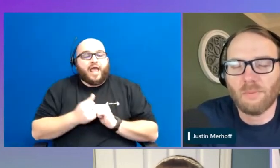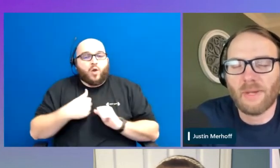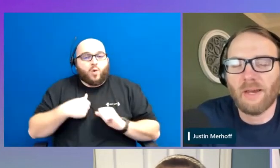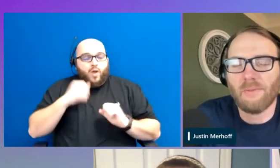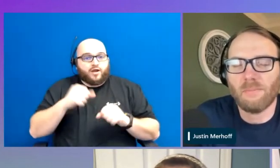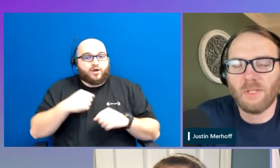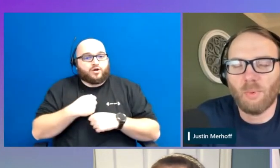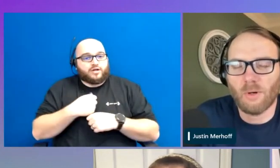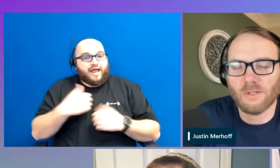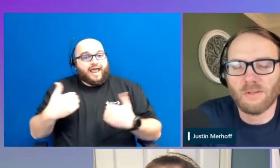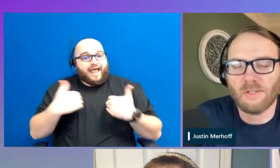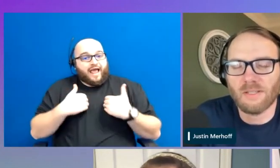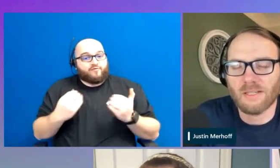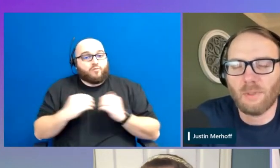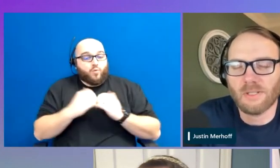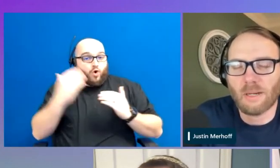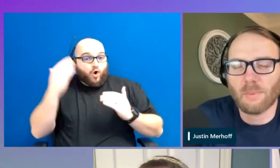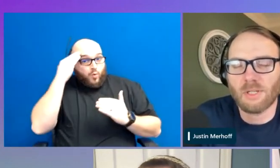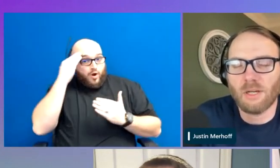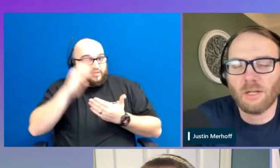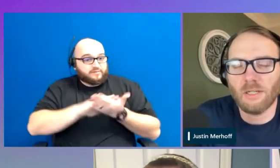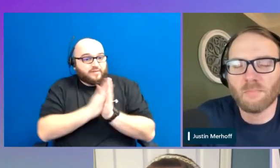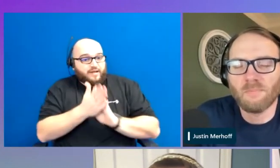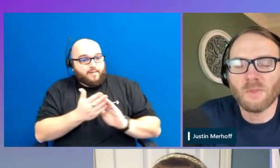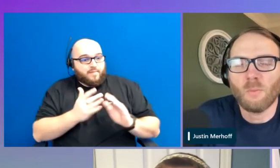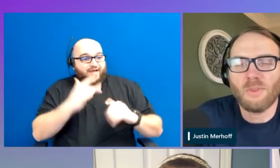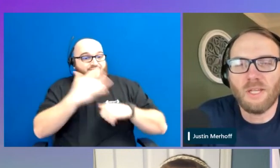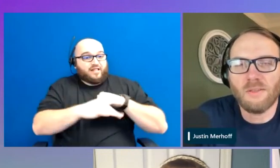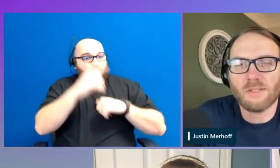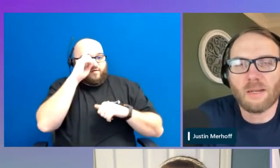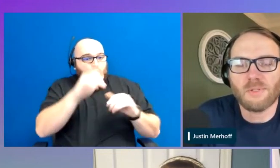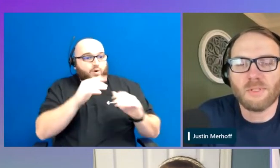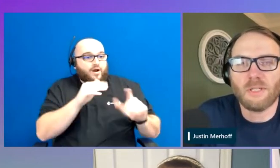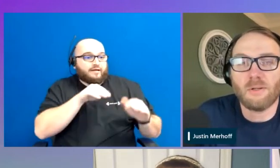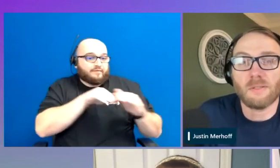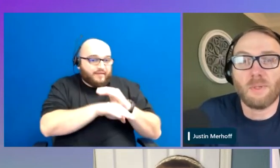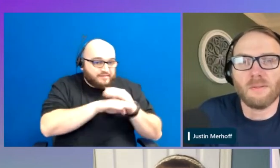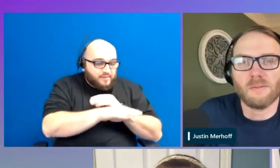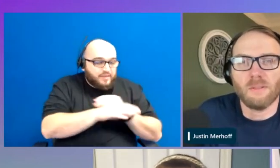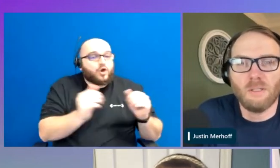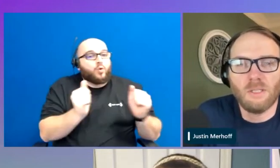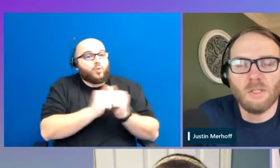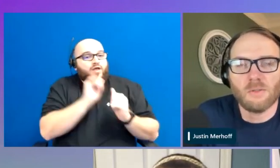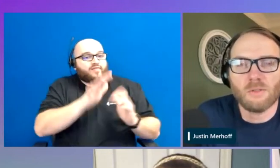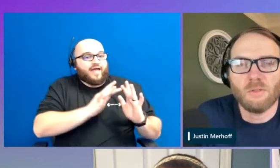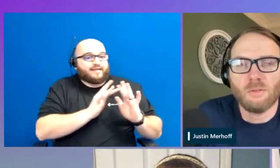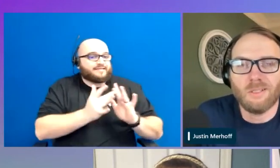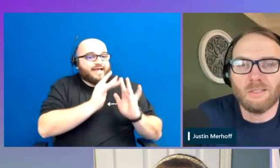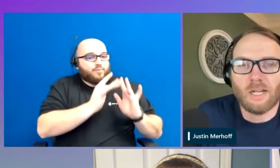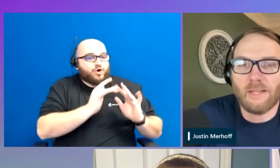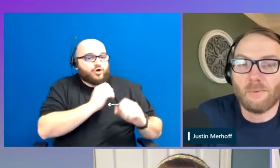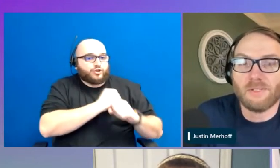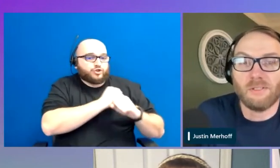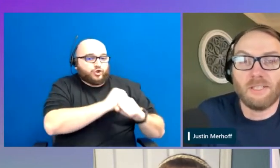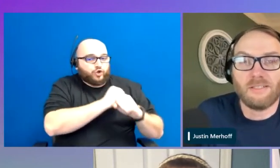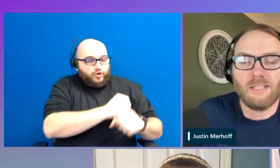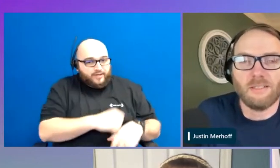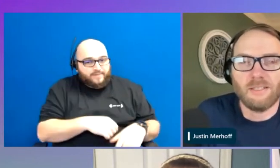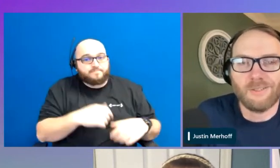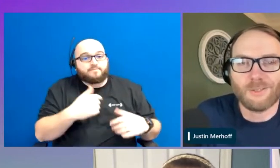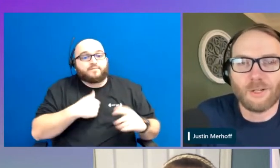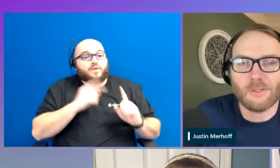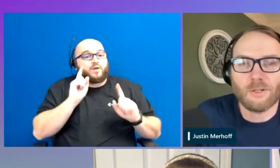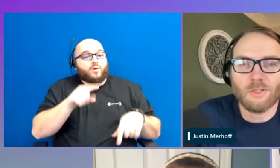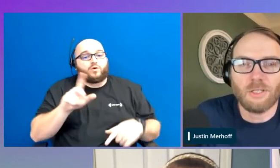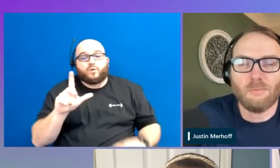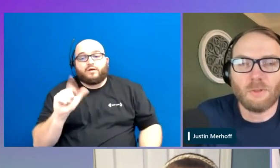awareness about the importance of accessibility and cybersecurity within the cybersecurity space. So I went to LinkedIn